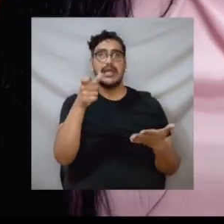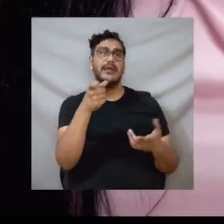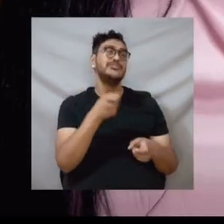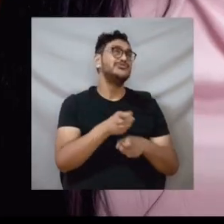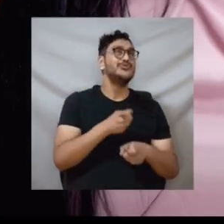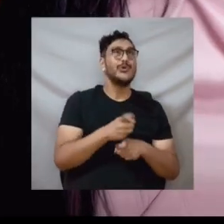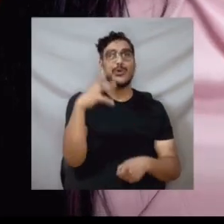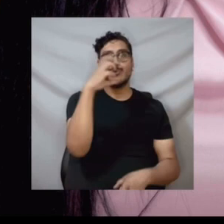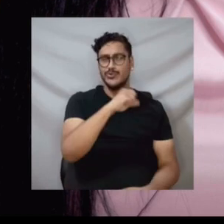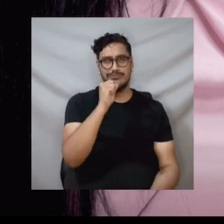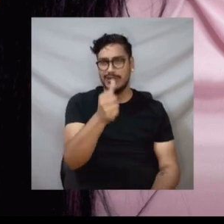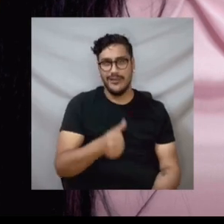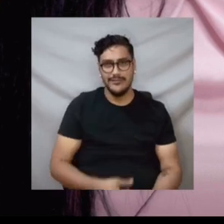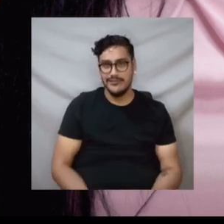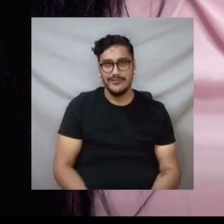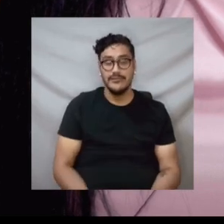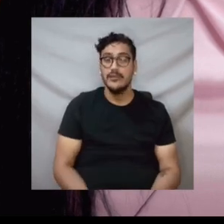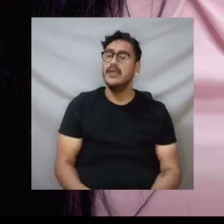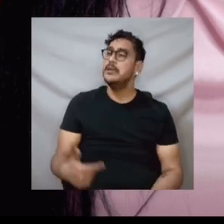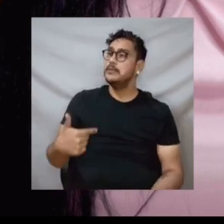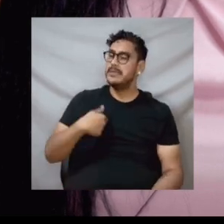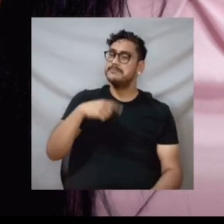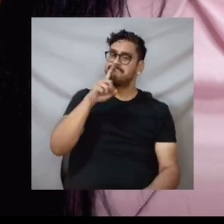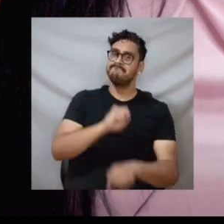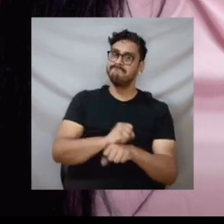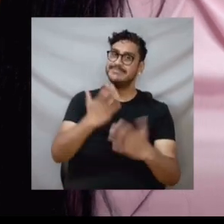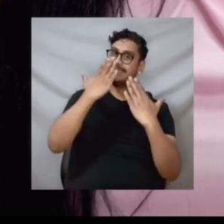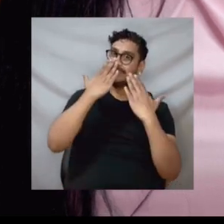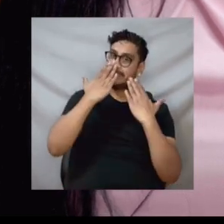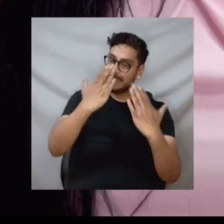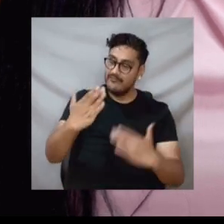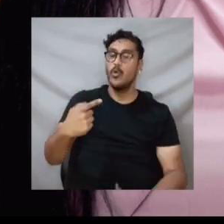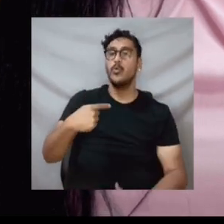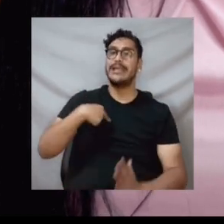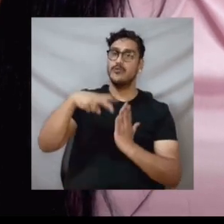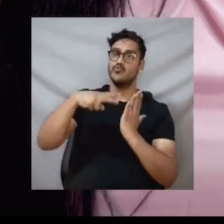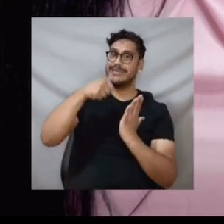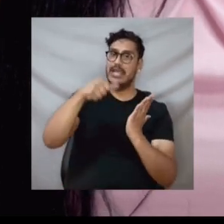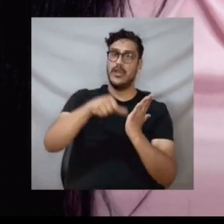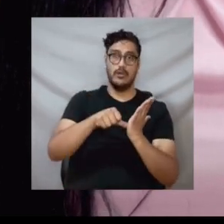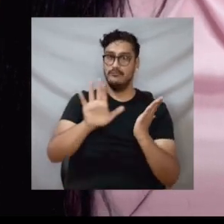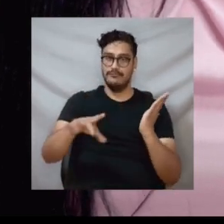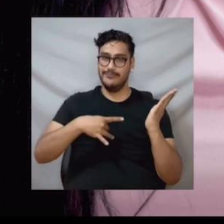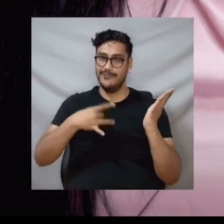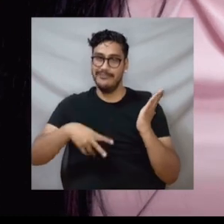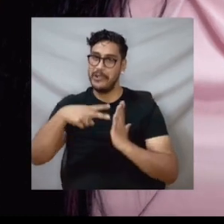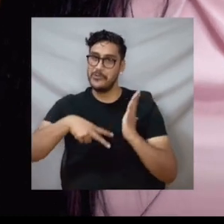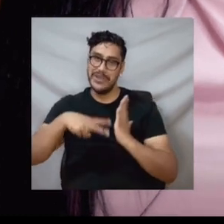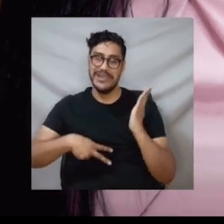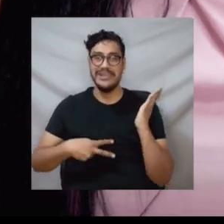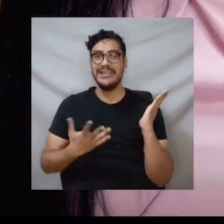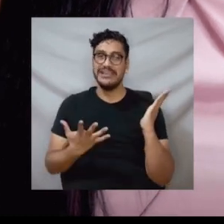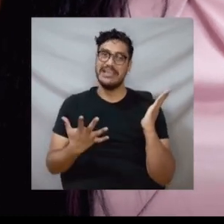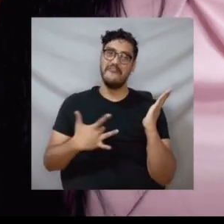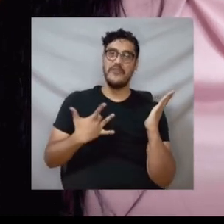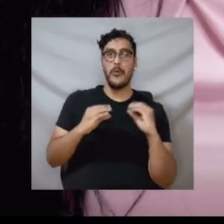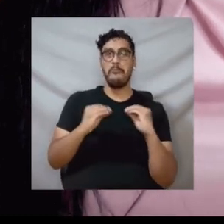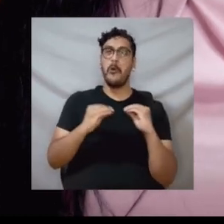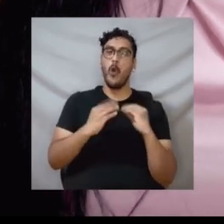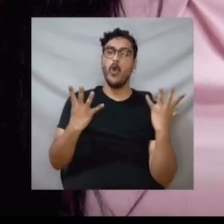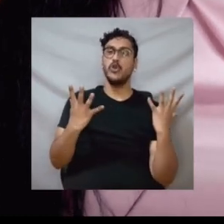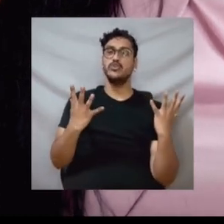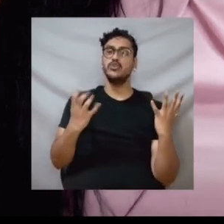I'm very thankful and grateful that I was able to read this letter to him. I don't like reading. I kind of just want a more off the